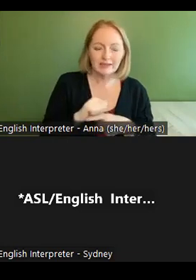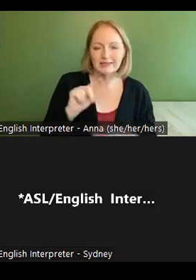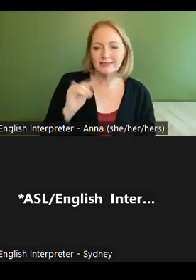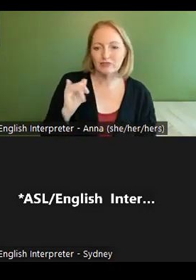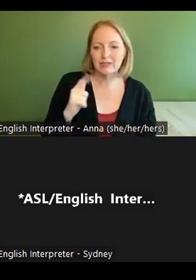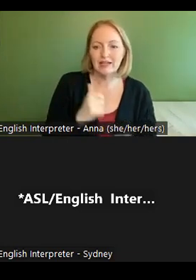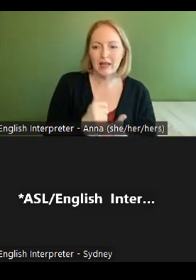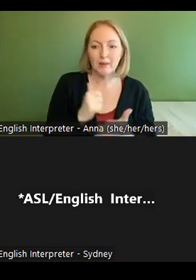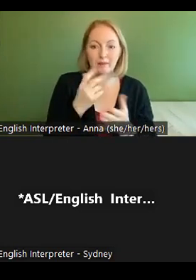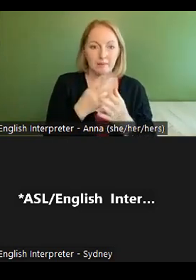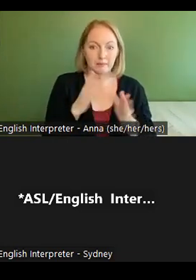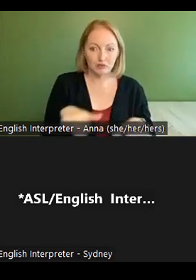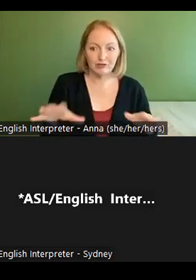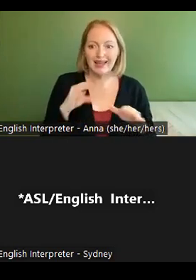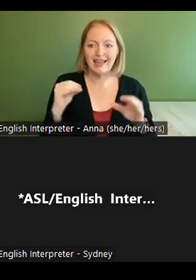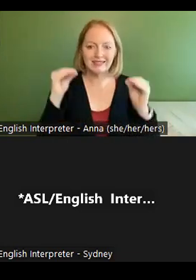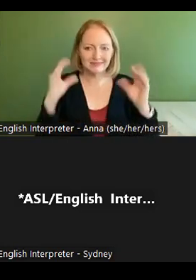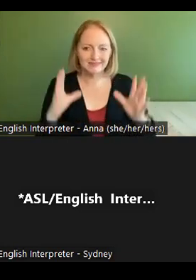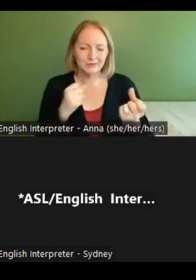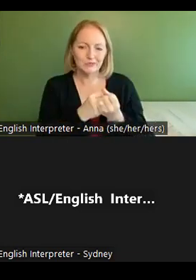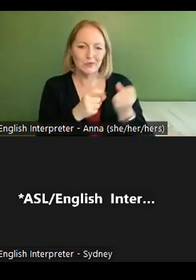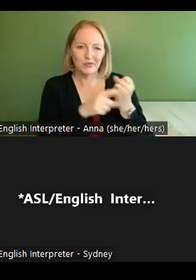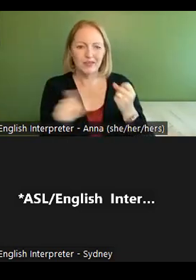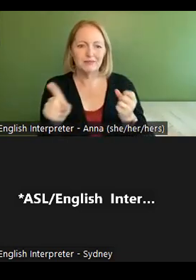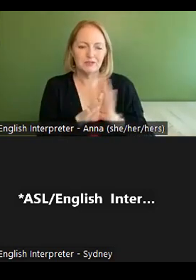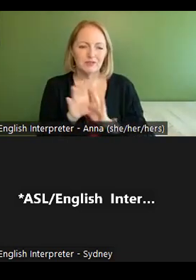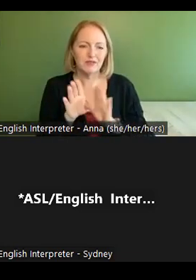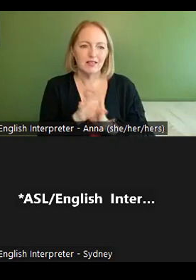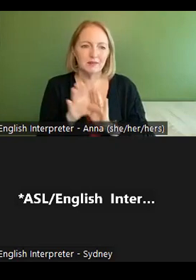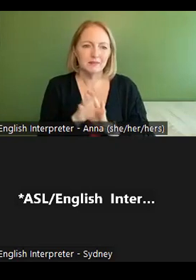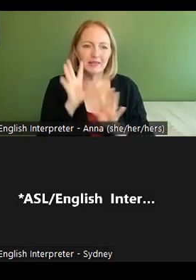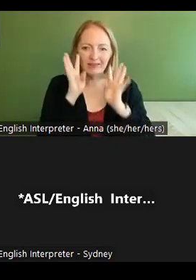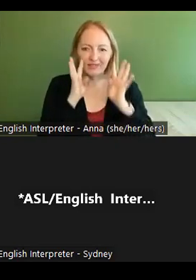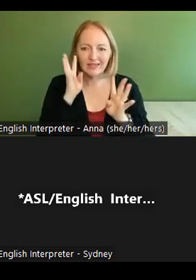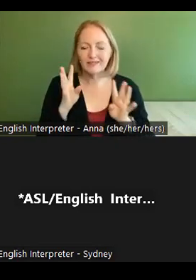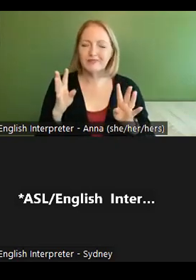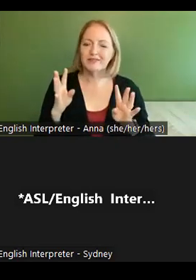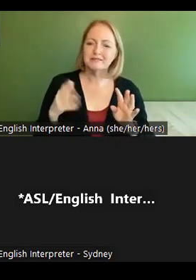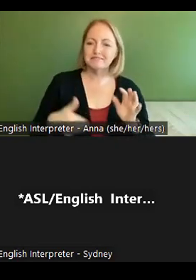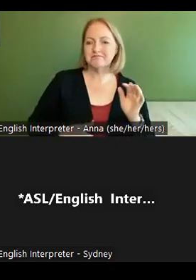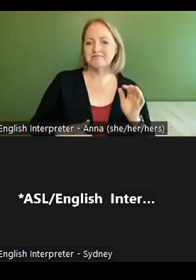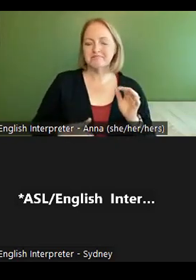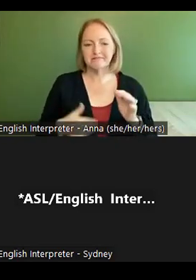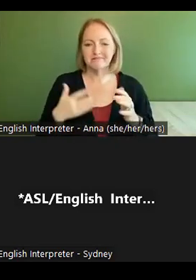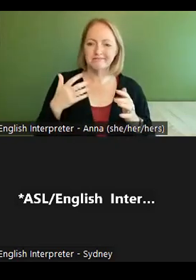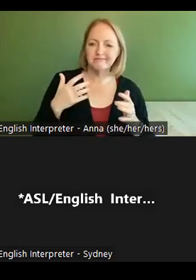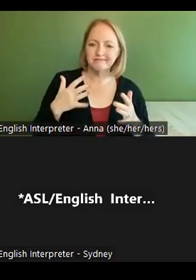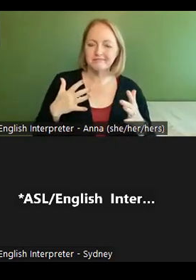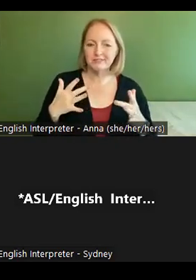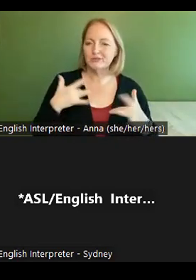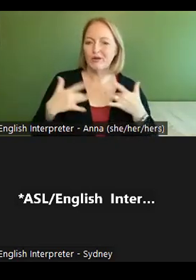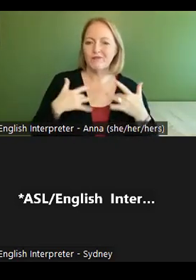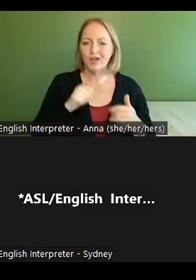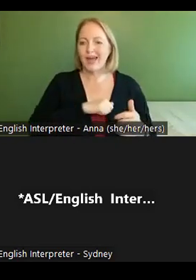help both children and the educators that support them to develop an inventive disposition, that is, a joyful attitude